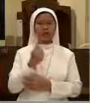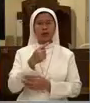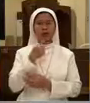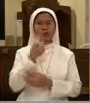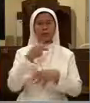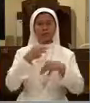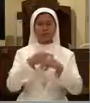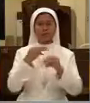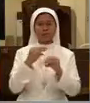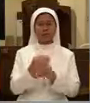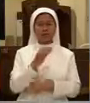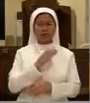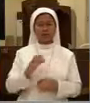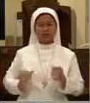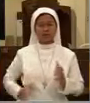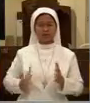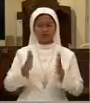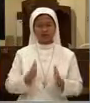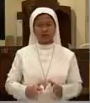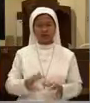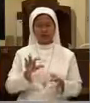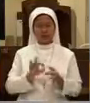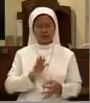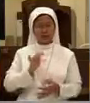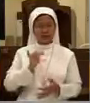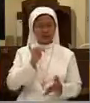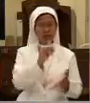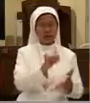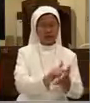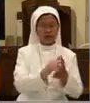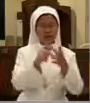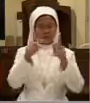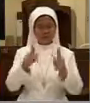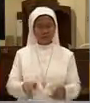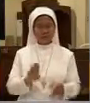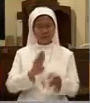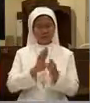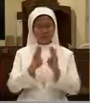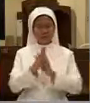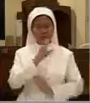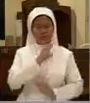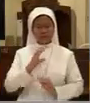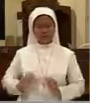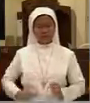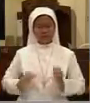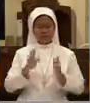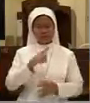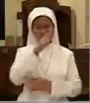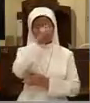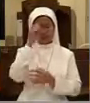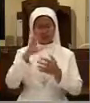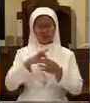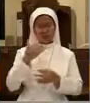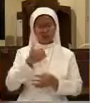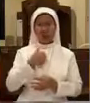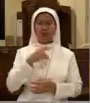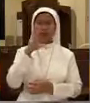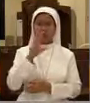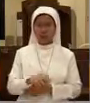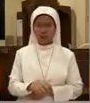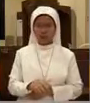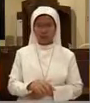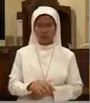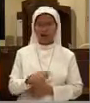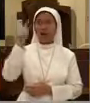a Christian out of that person. No. It is a gift of God, his or